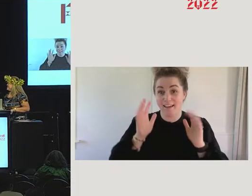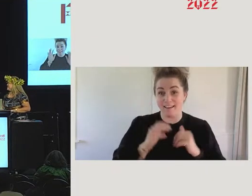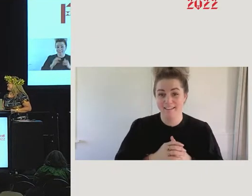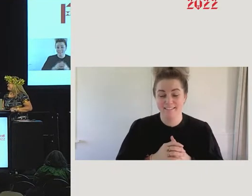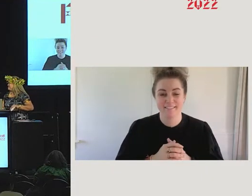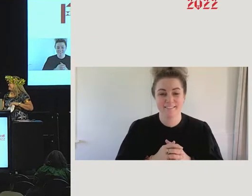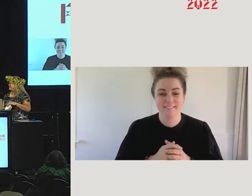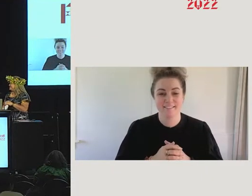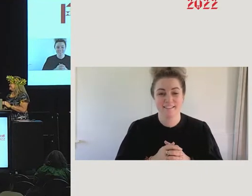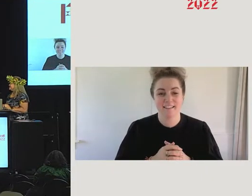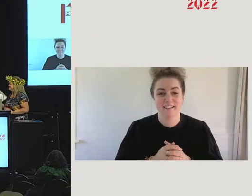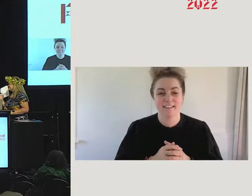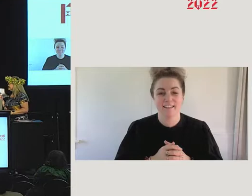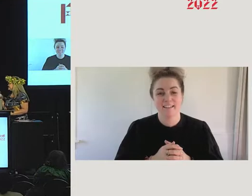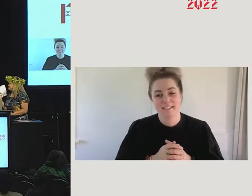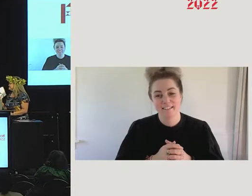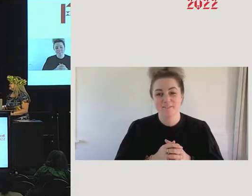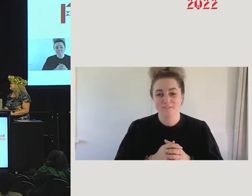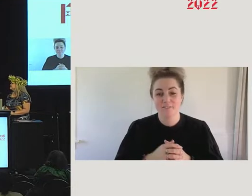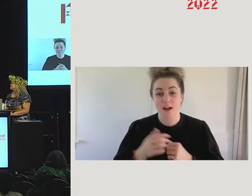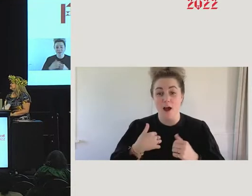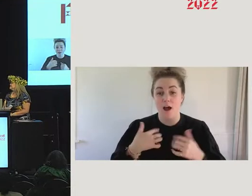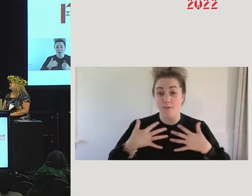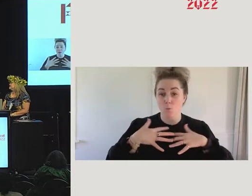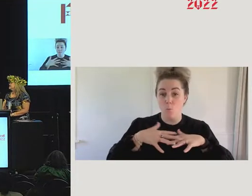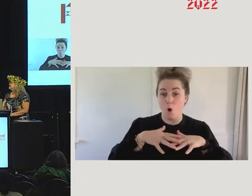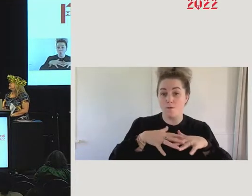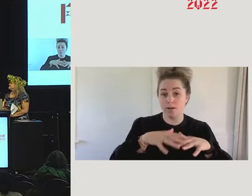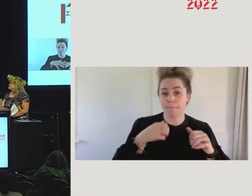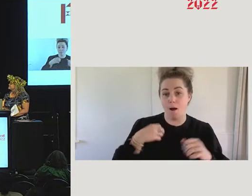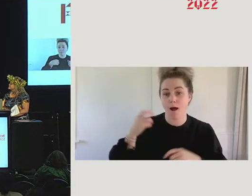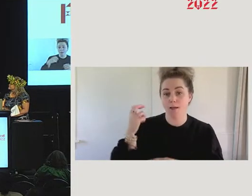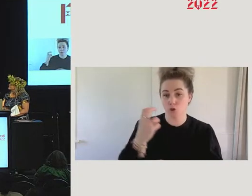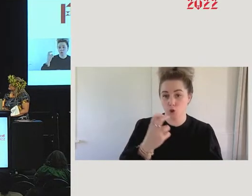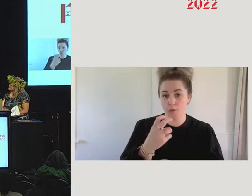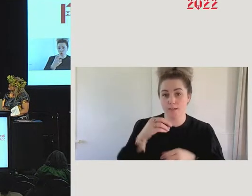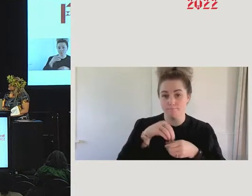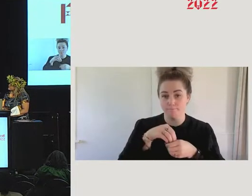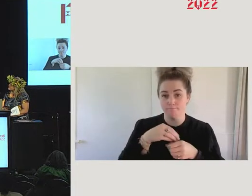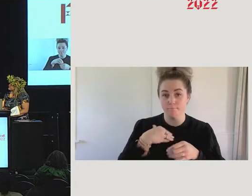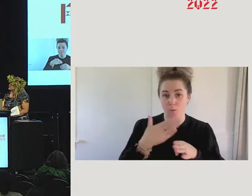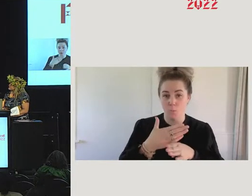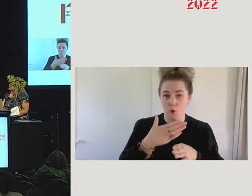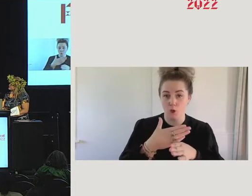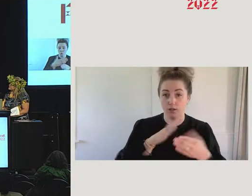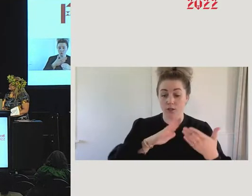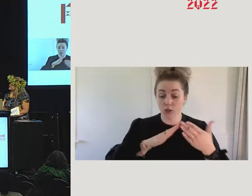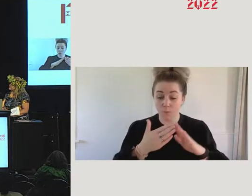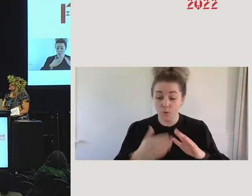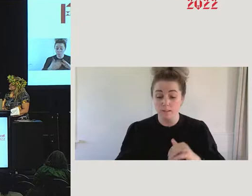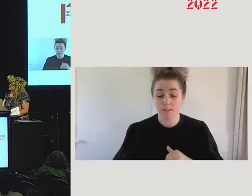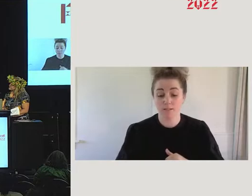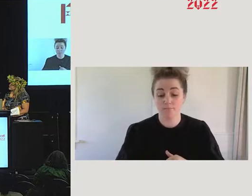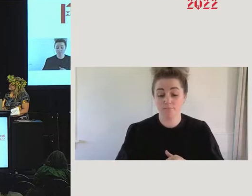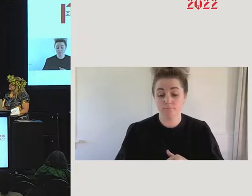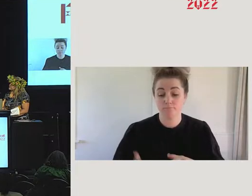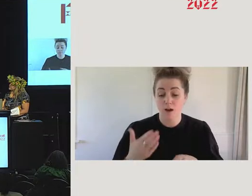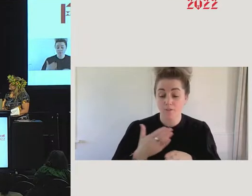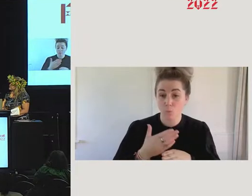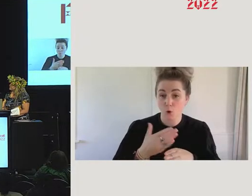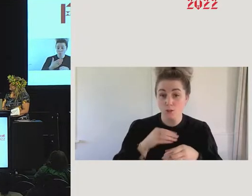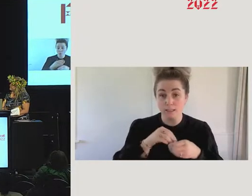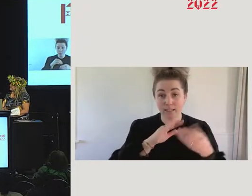so um yeah I have woven my journey has been one of community of which I have worked